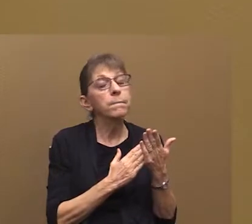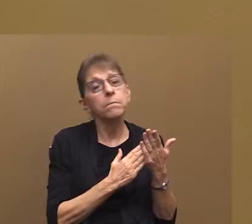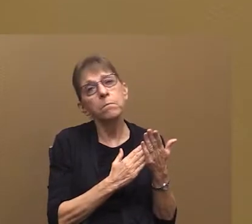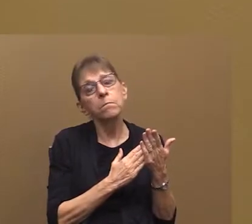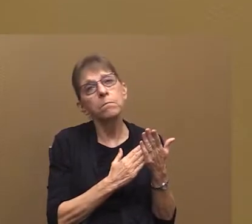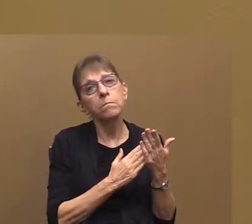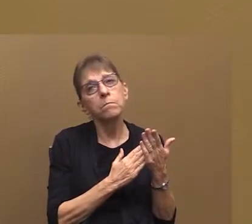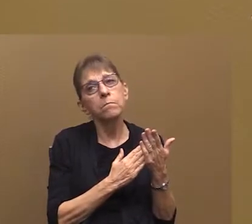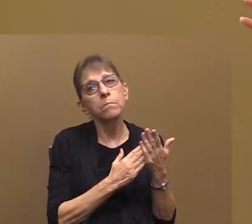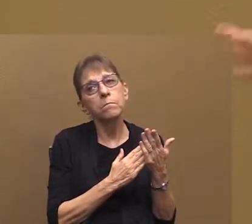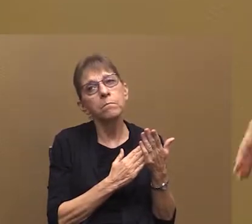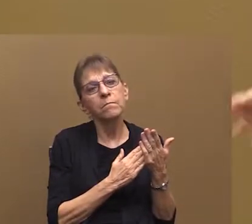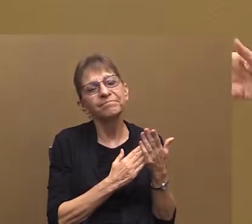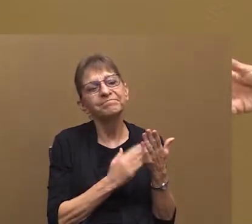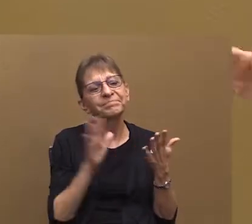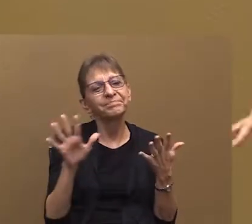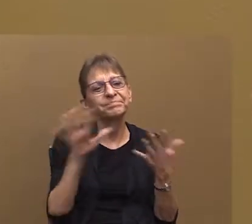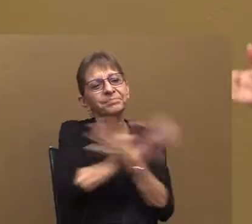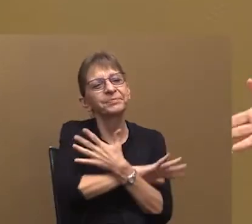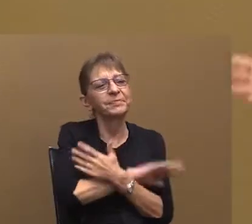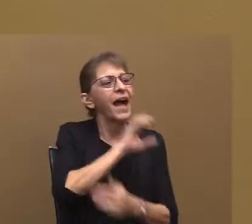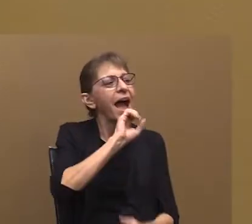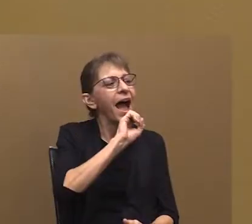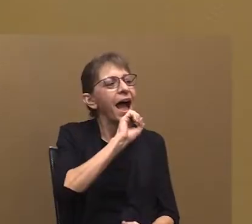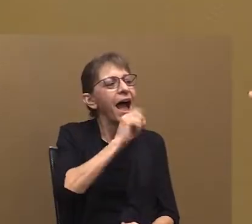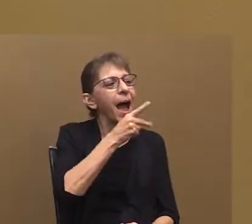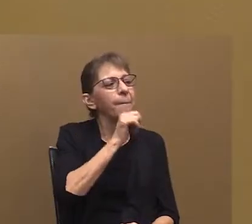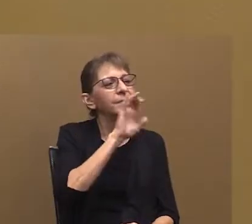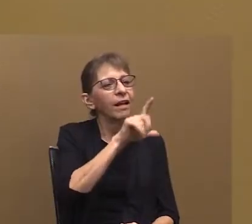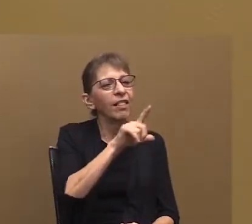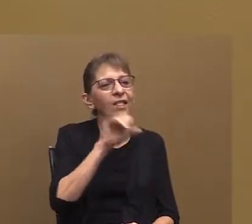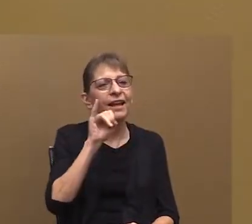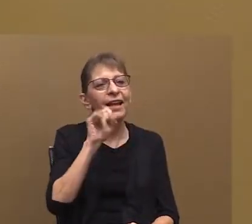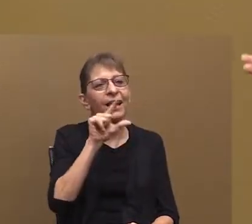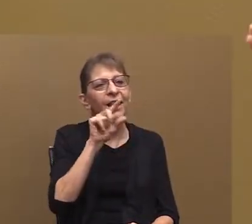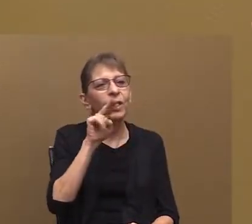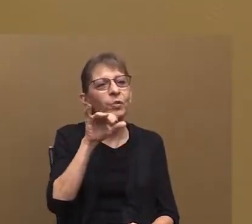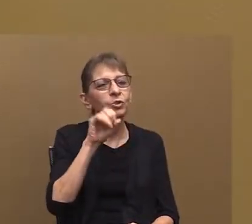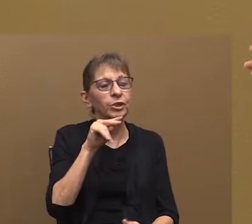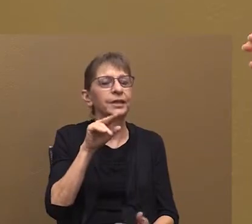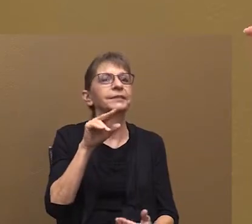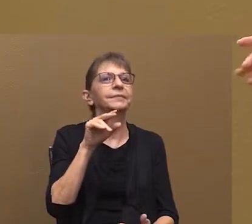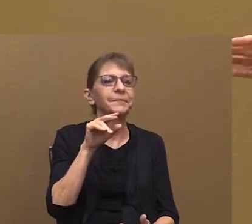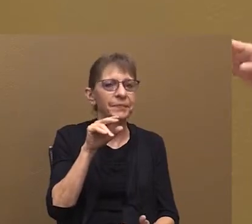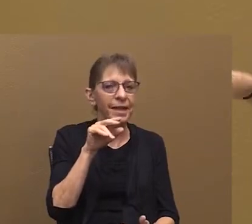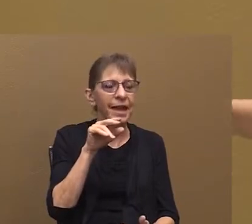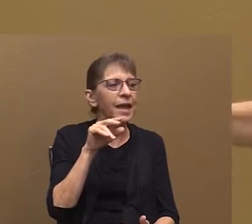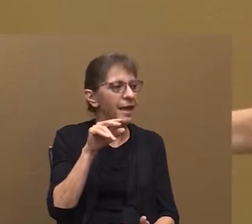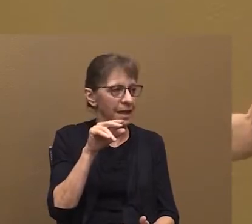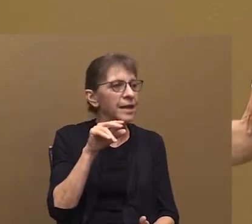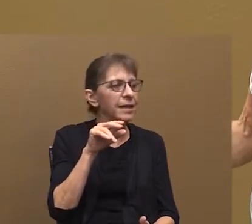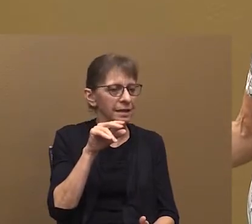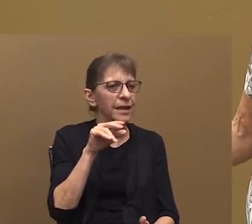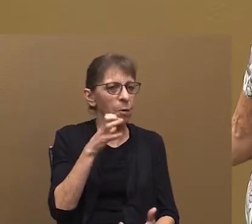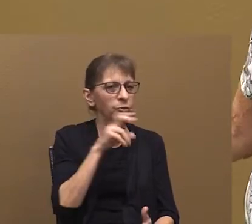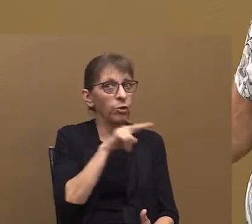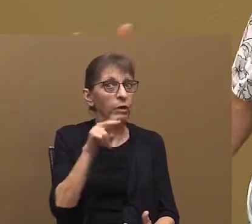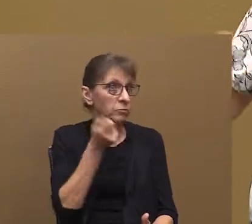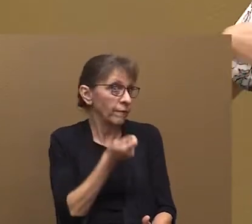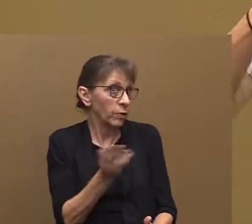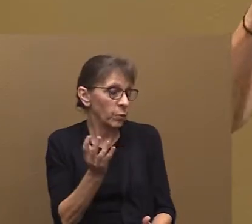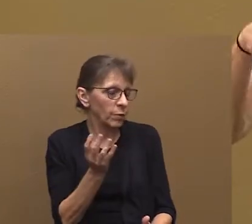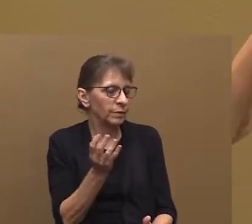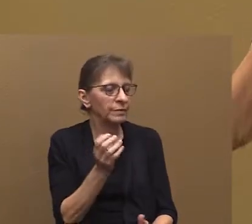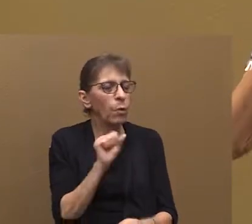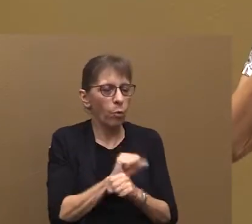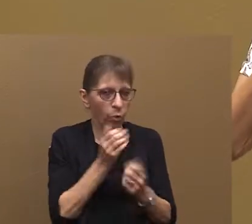some optical illusions that I'd like you to take a look at, and there's a few of them.